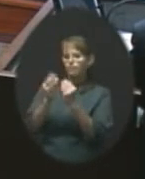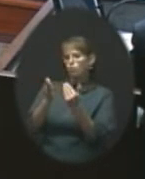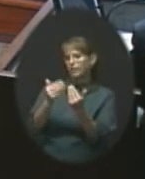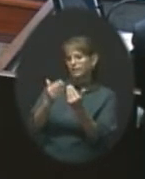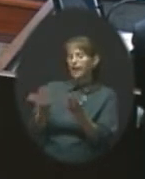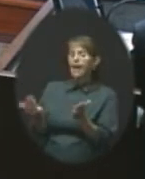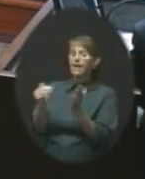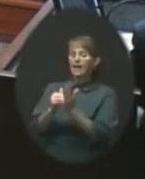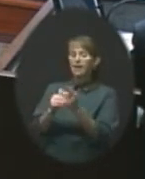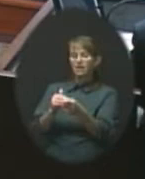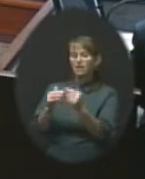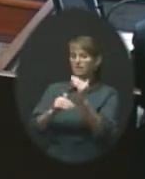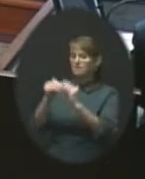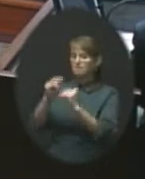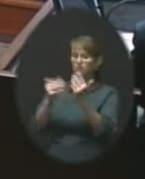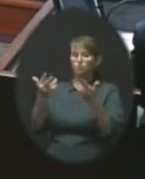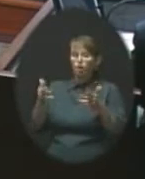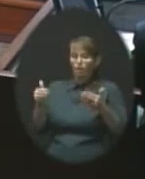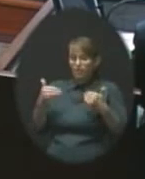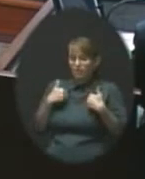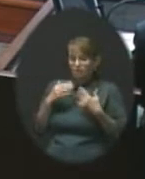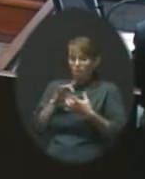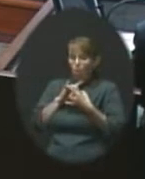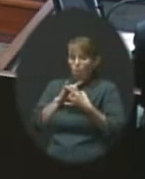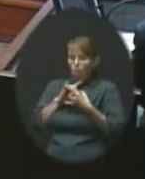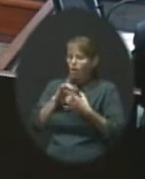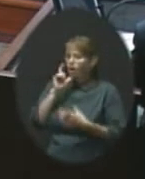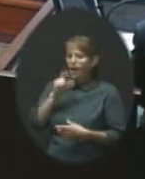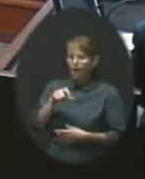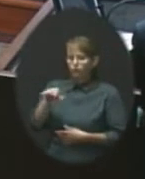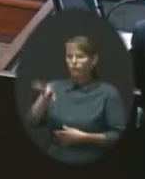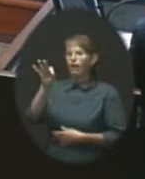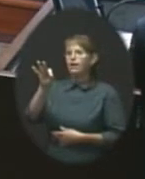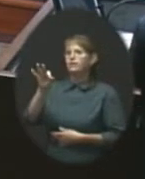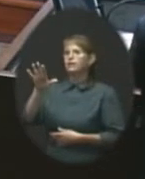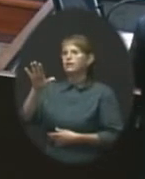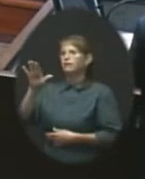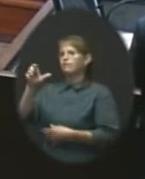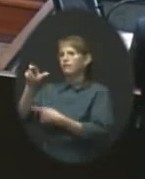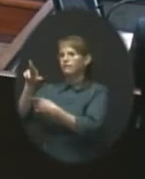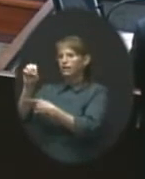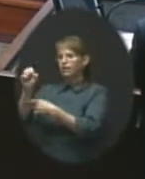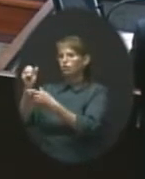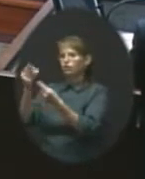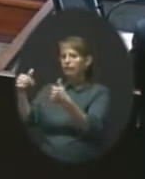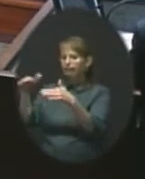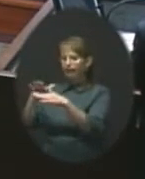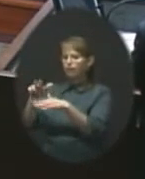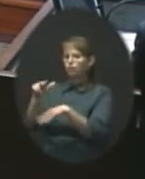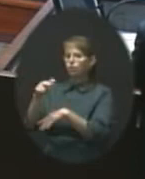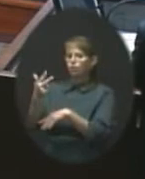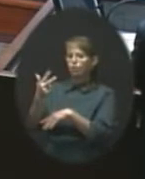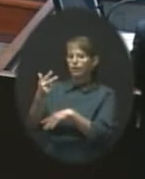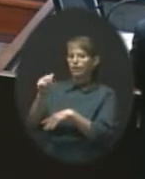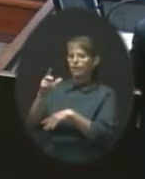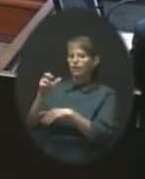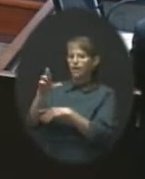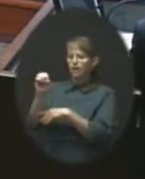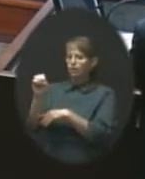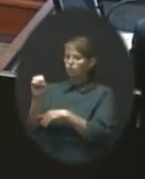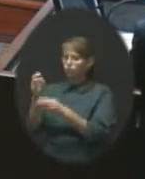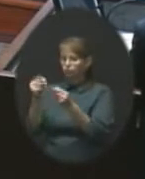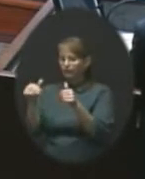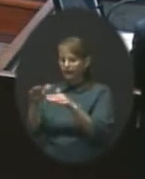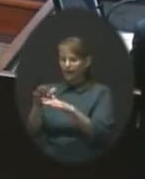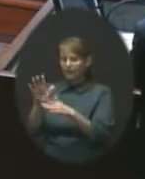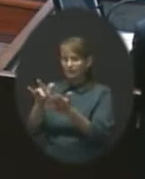building that we own. It's something that we don't have to go and try to find a 5-acre parcel or a 3-acre parcel or three, someplace that is centrally located. I don't know